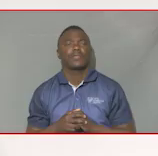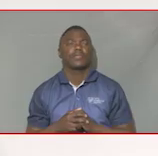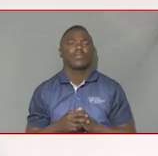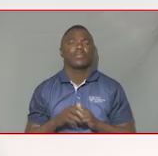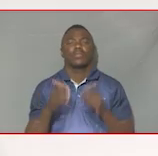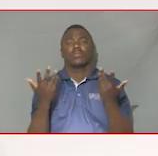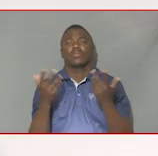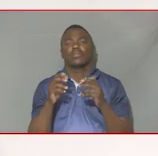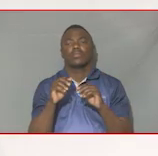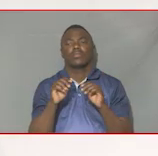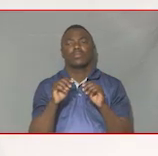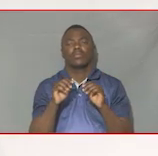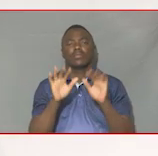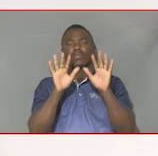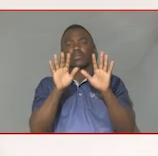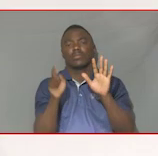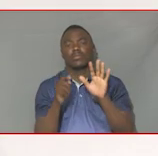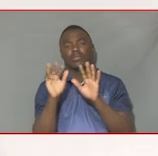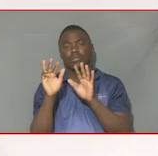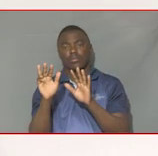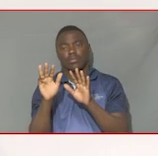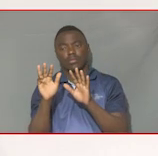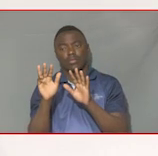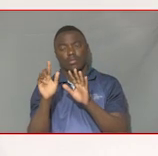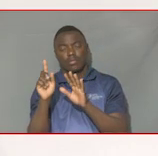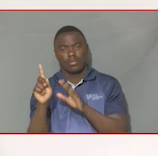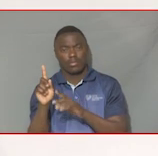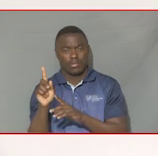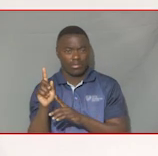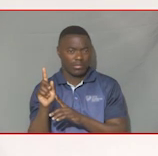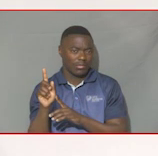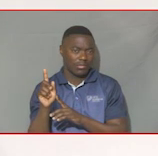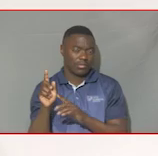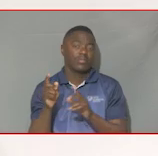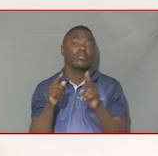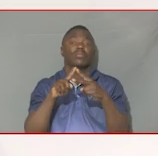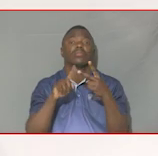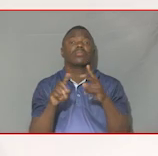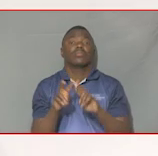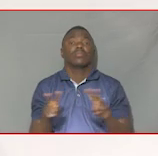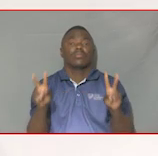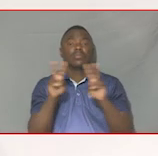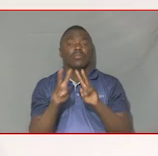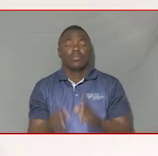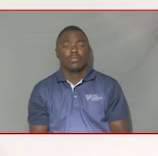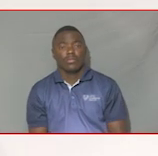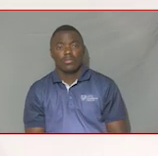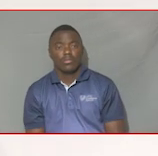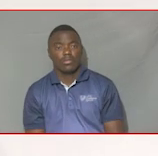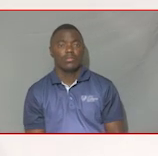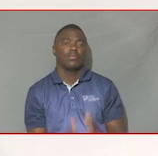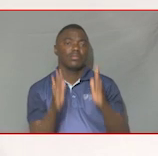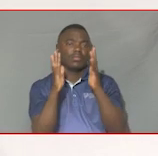10,91. If you look at all this, there is only 2 values that are below